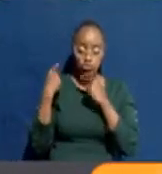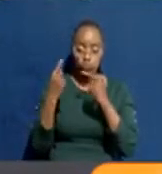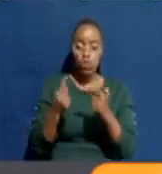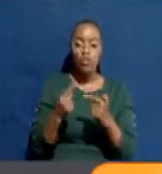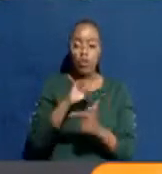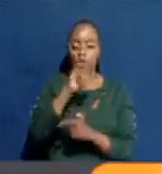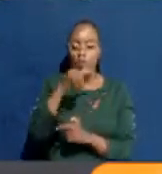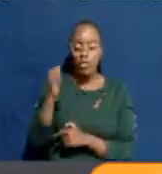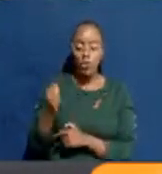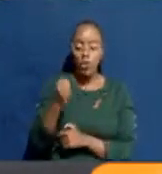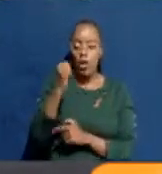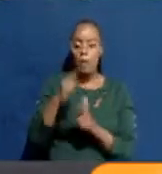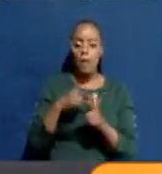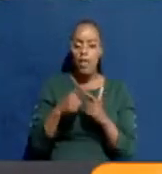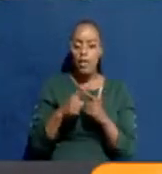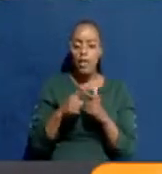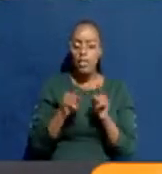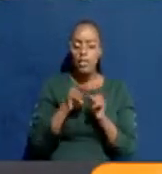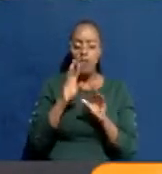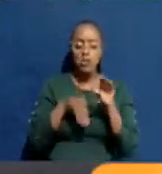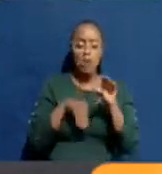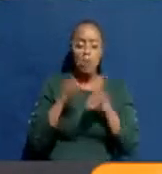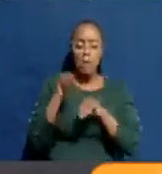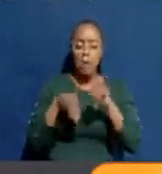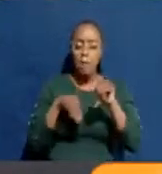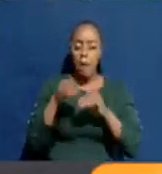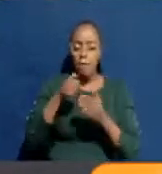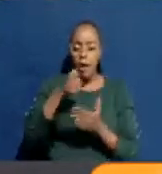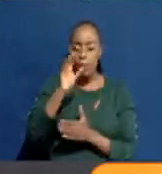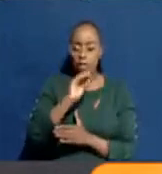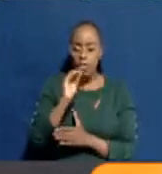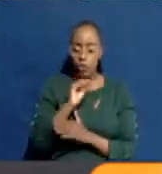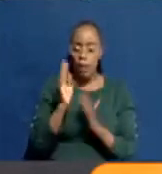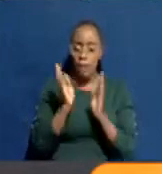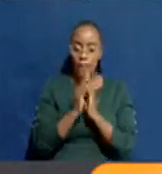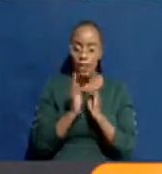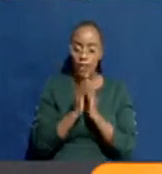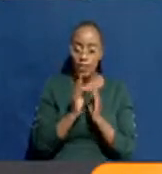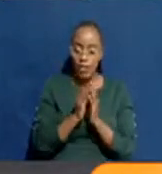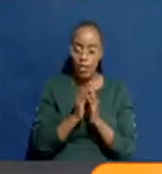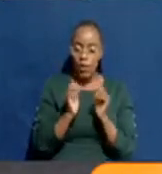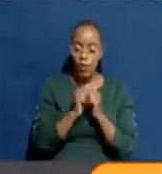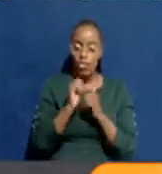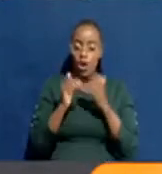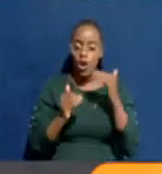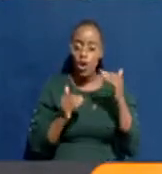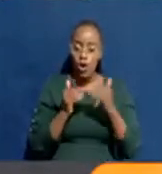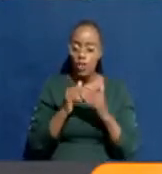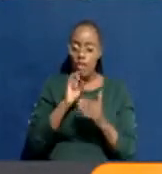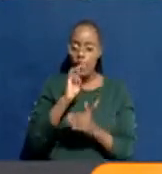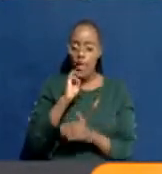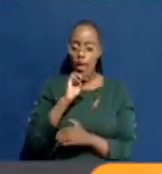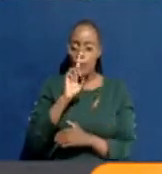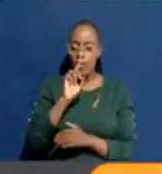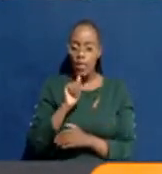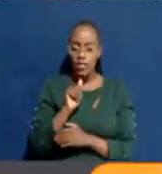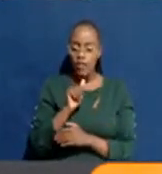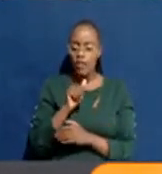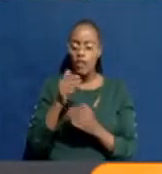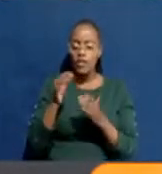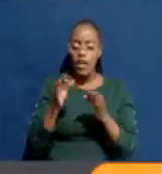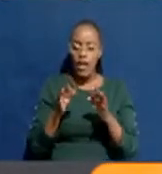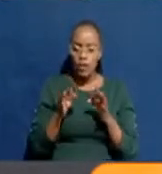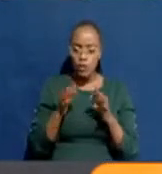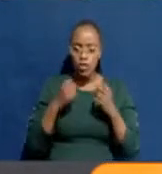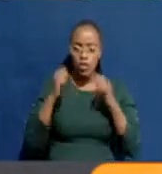didn't just wake up and patch up a budget. Mm-hmm. We have been meeting with all the MDA accounting